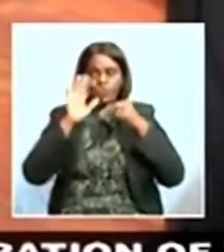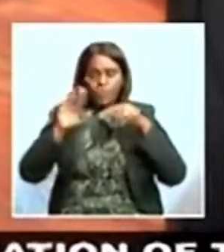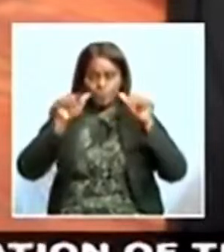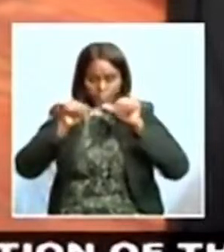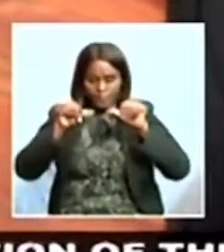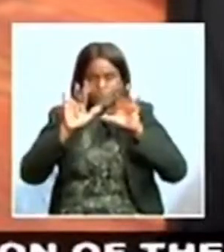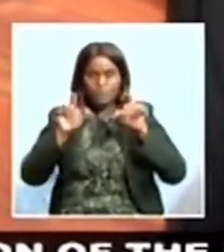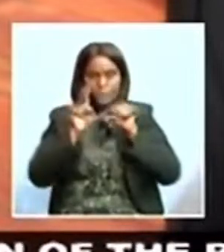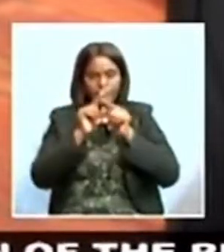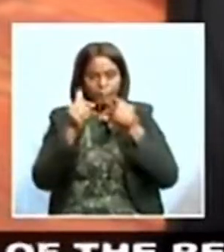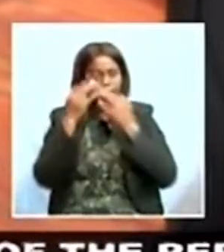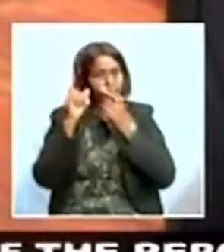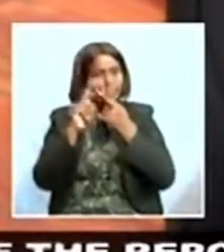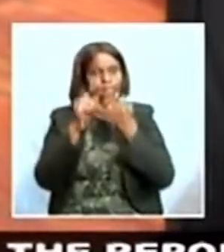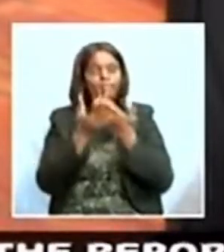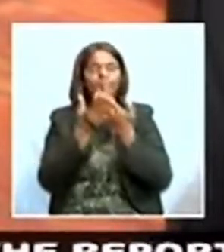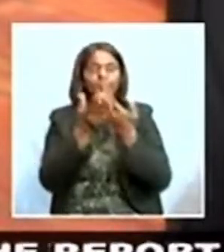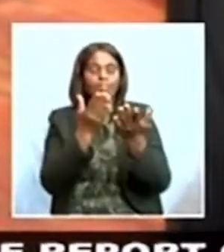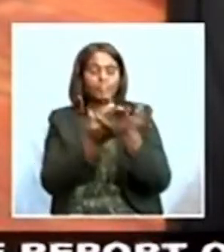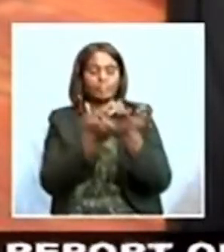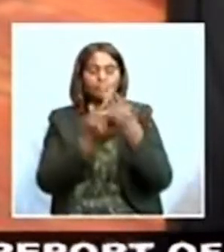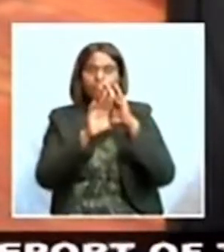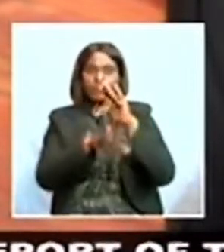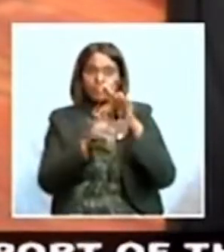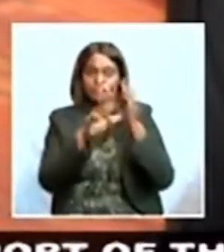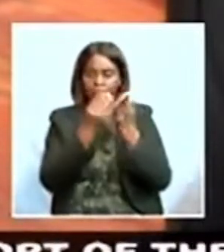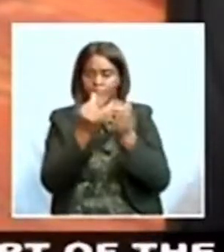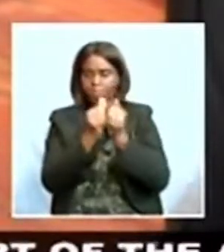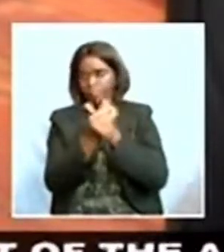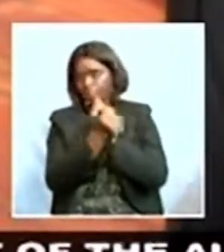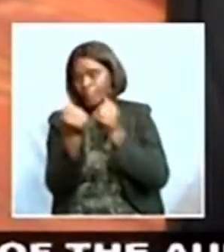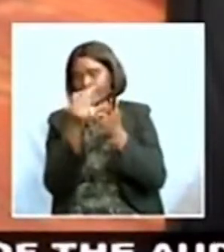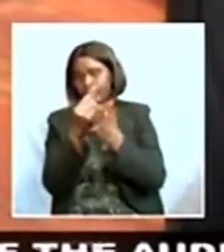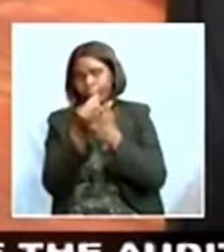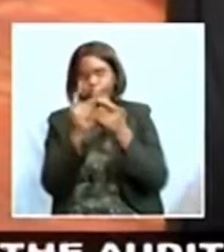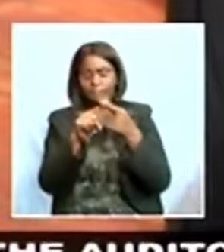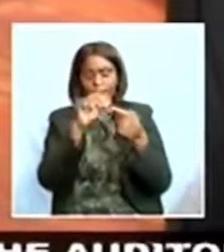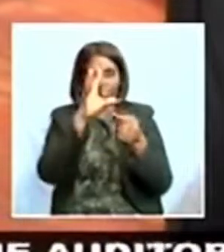auditor and wishes to submit that under collection on other income amounting to